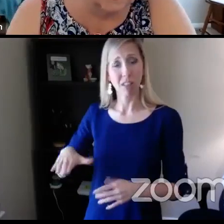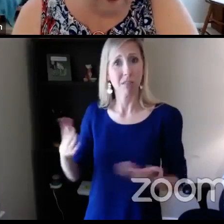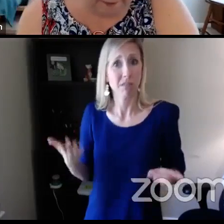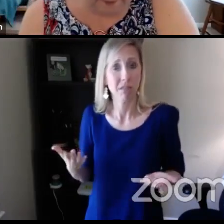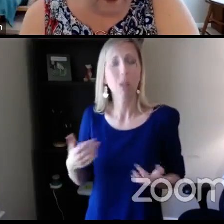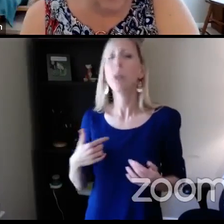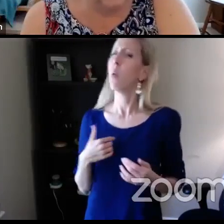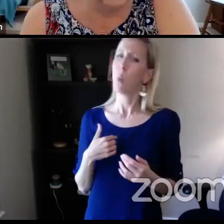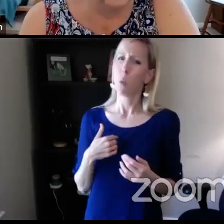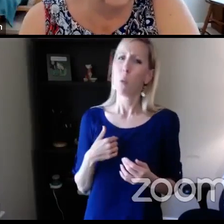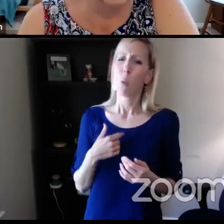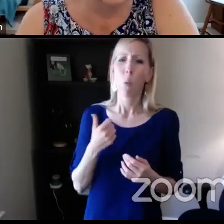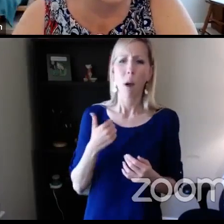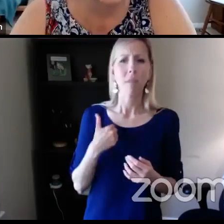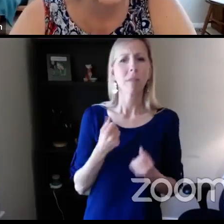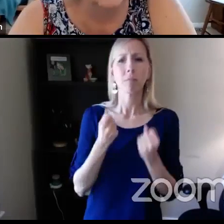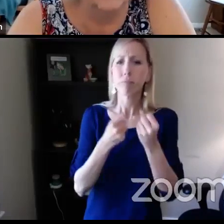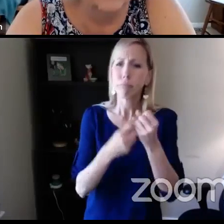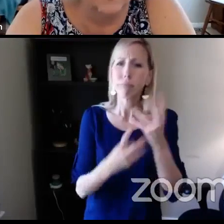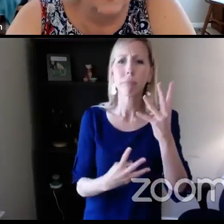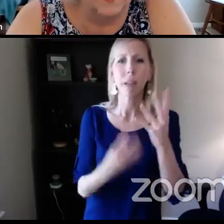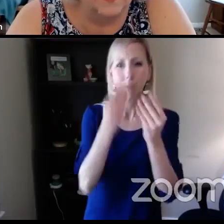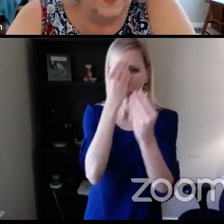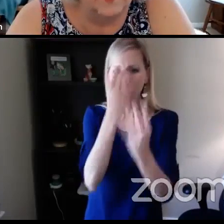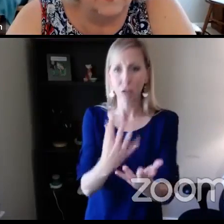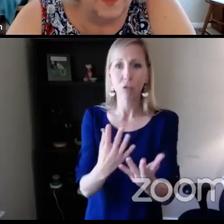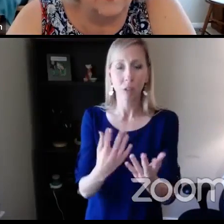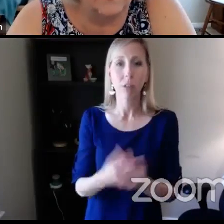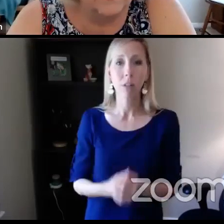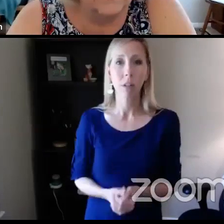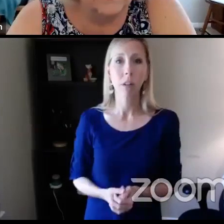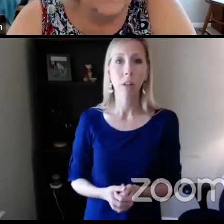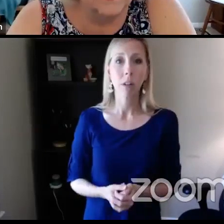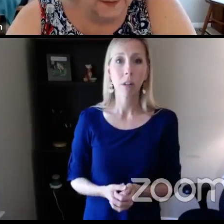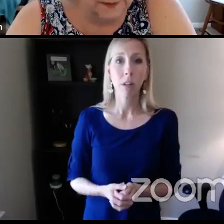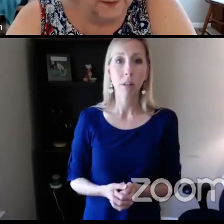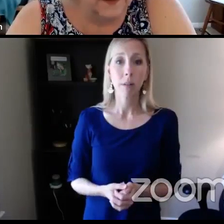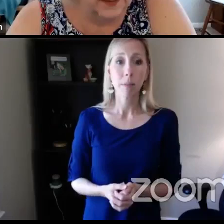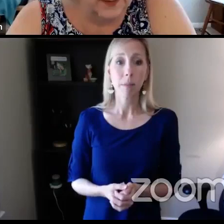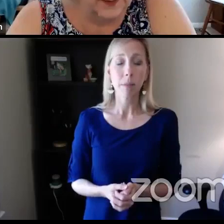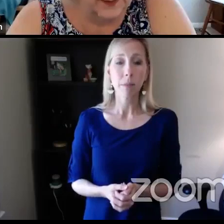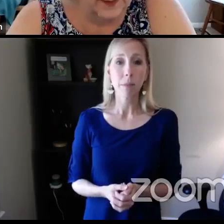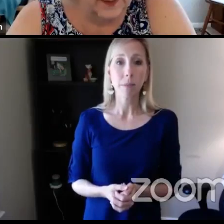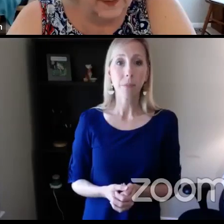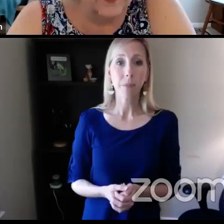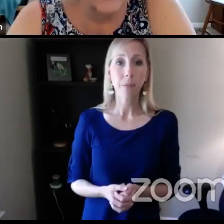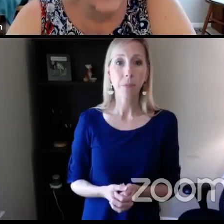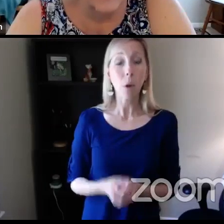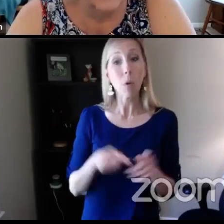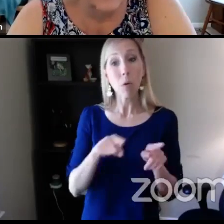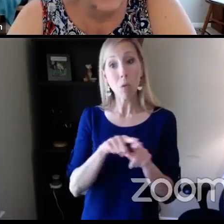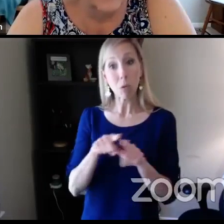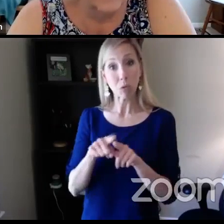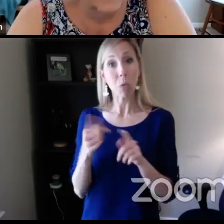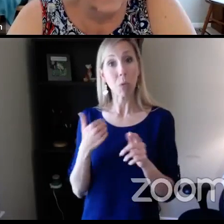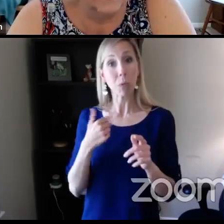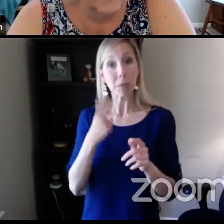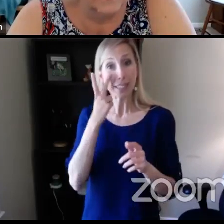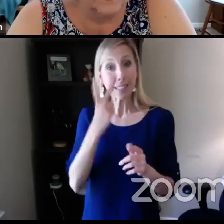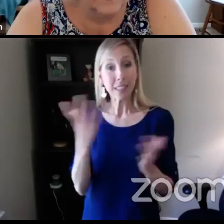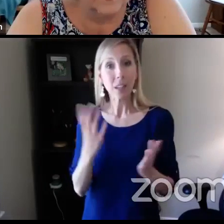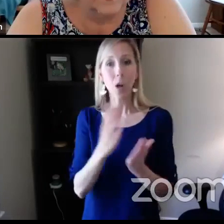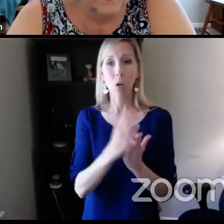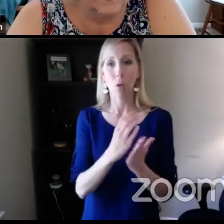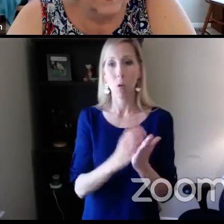there's all kinds of information there. And as well, we have the courses,